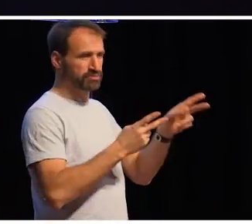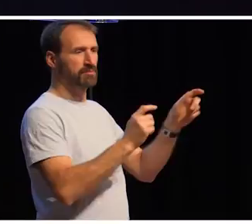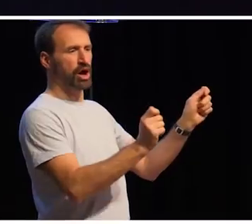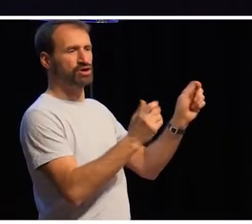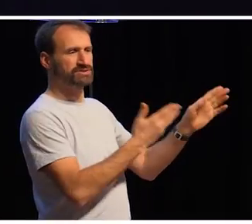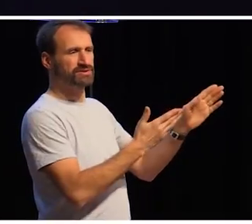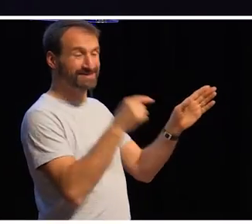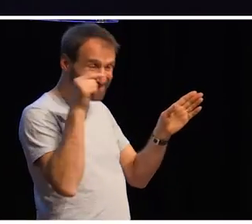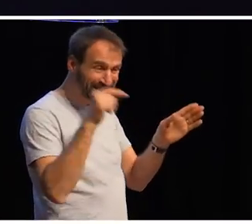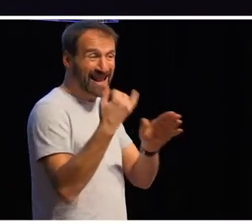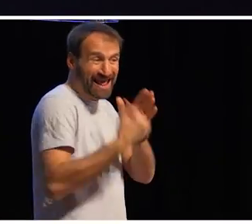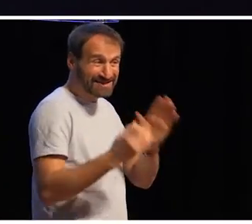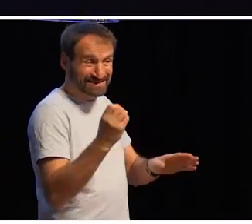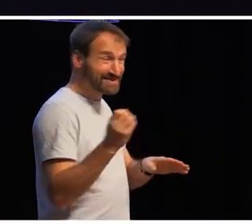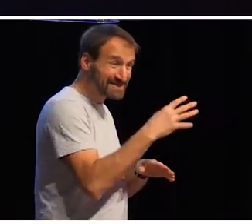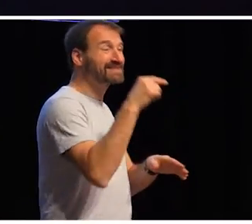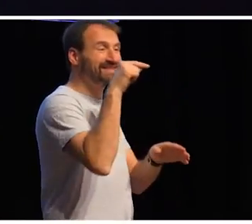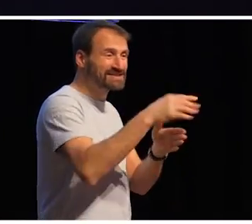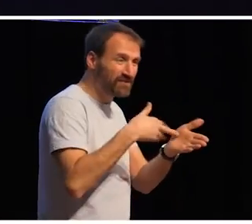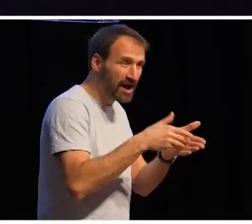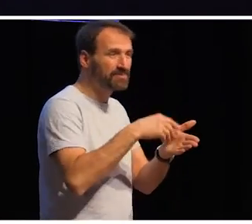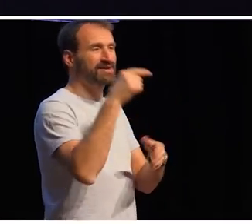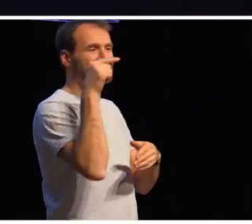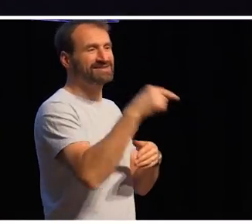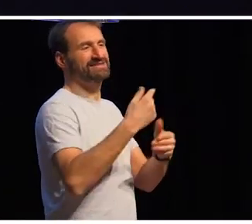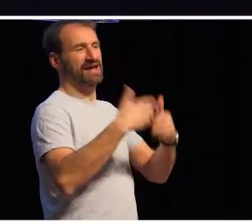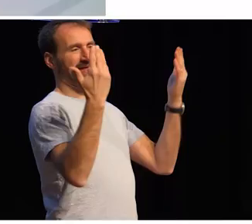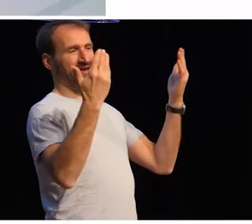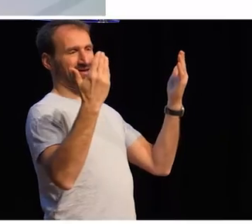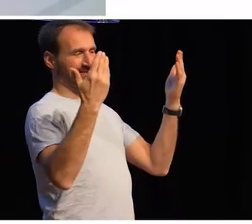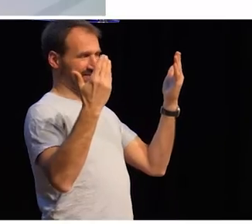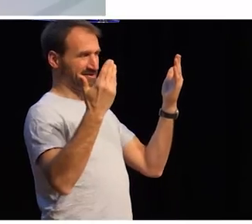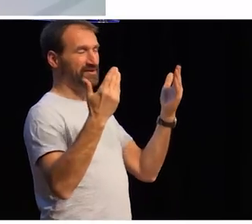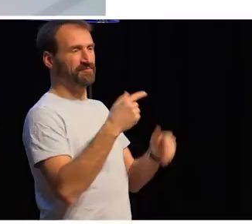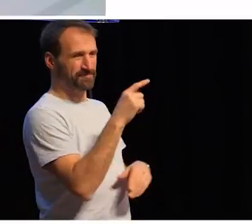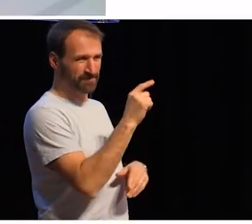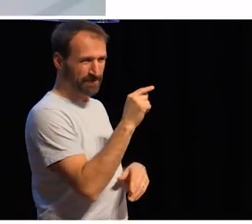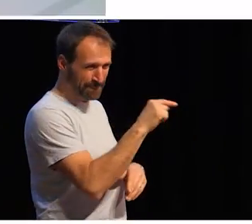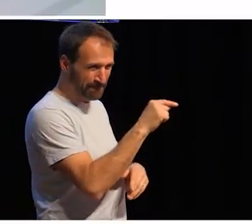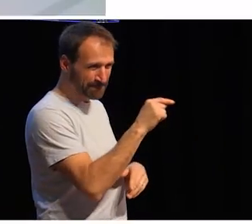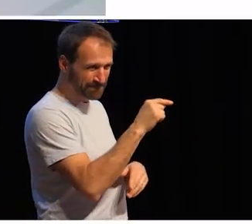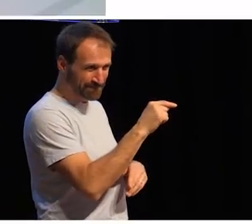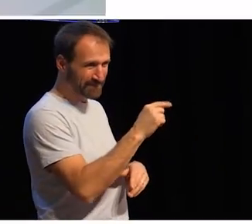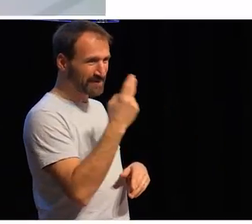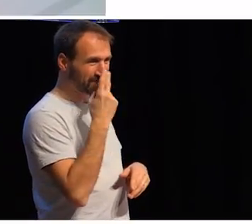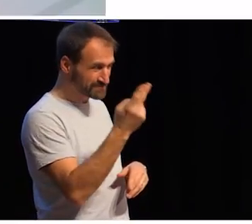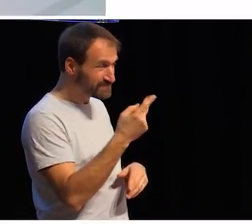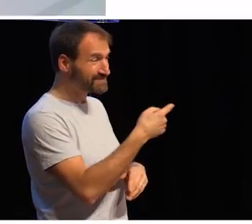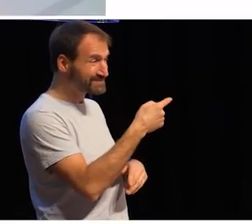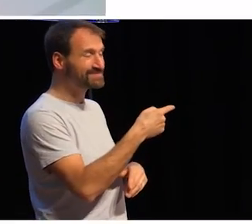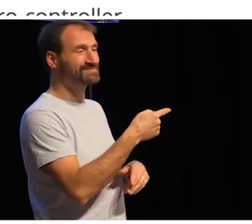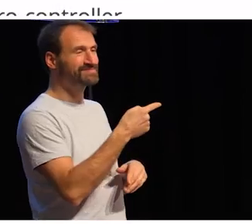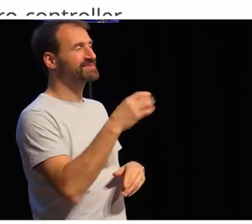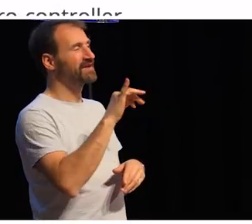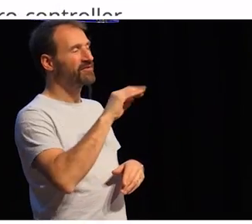and this color. That's it. So I hope this kind of tells you about something about the concept of running Fermata as a tethered app, as a